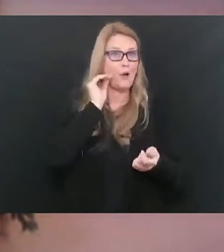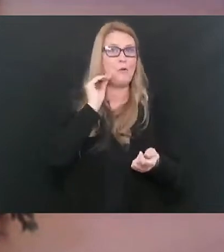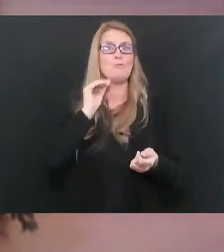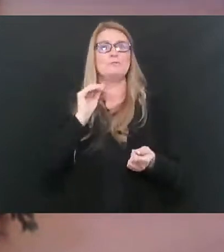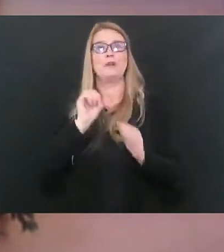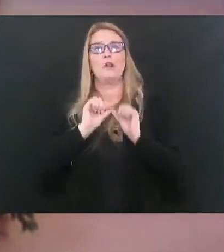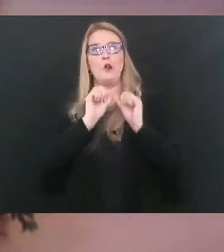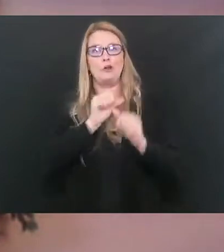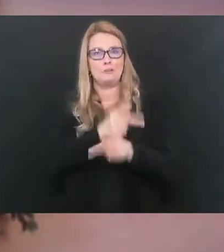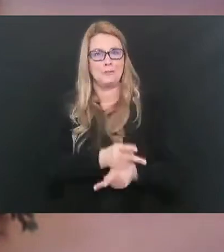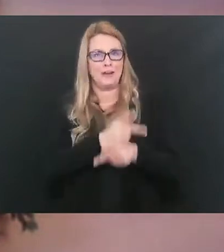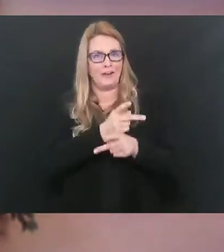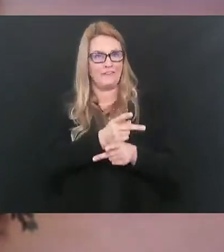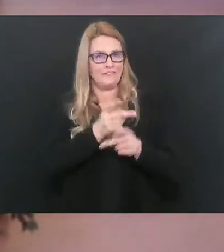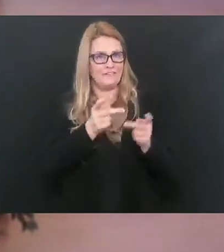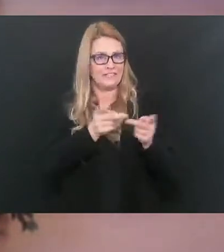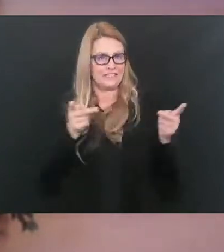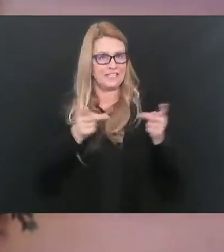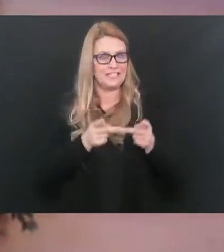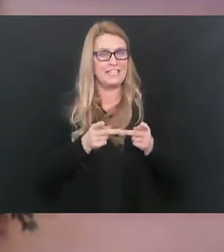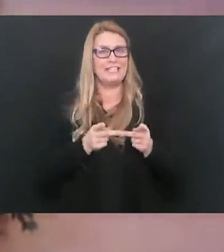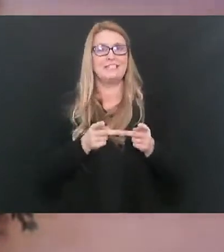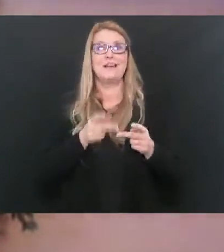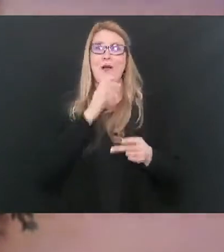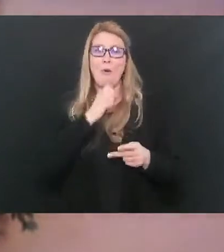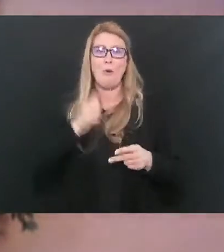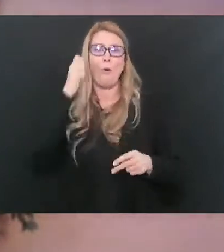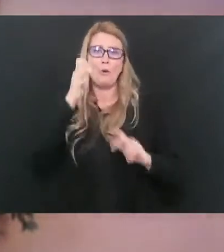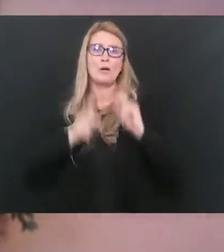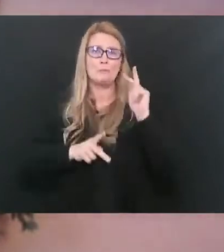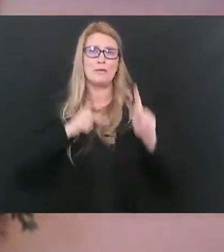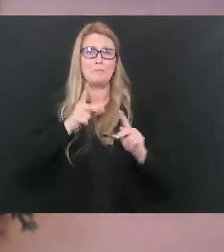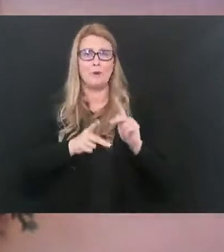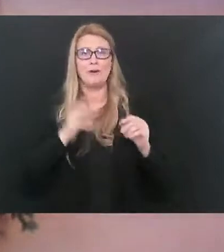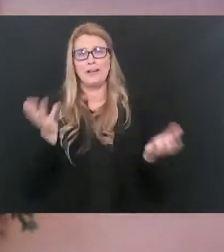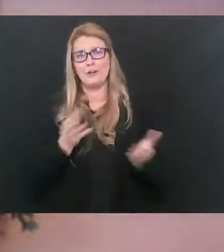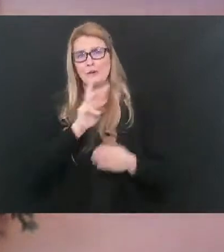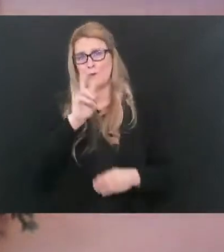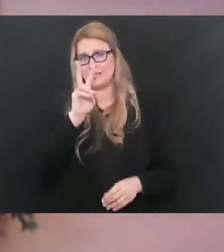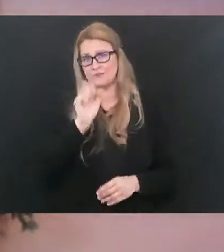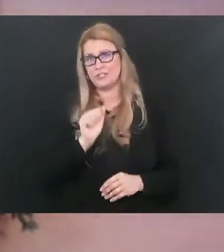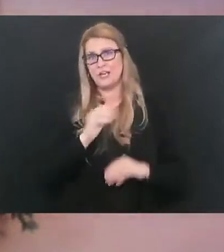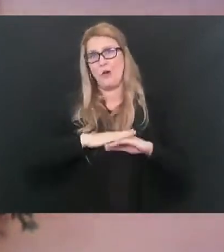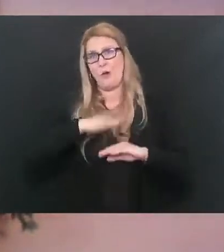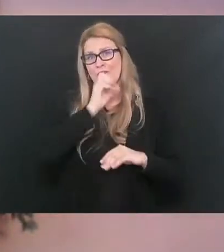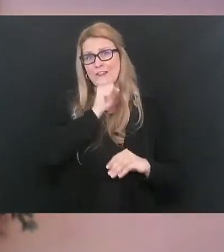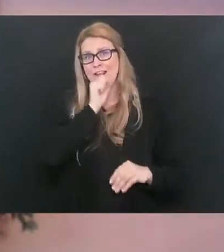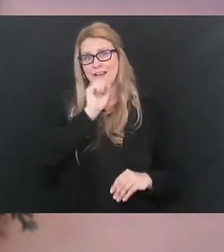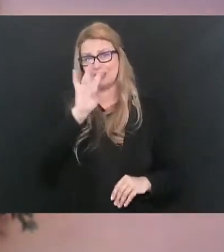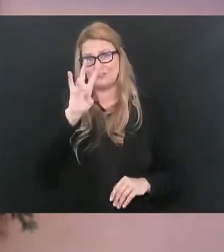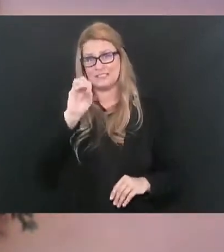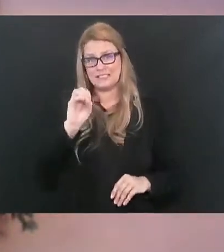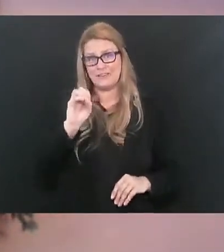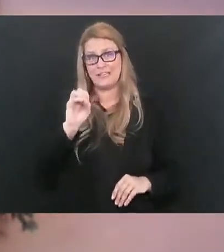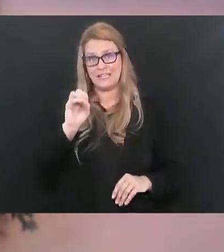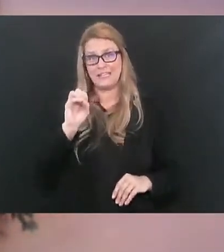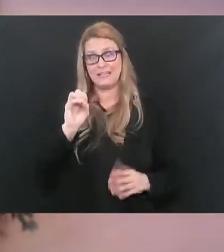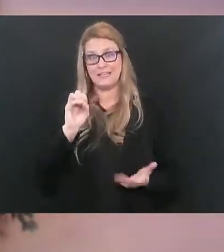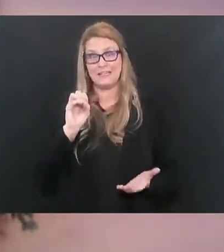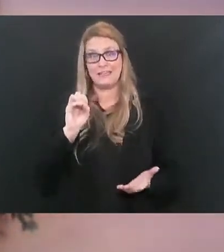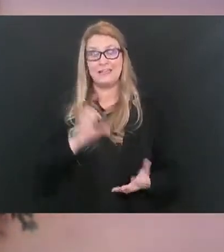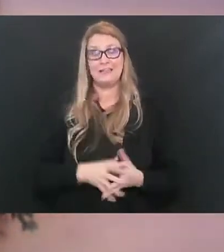older. Certainly, you know, the majority of people that have died in West Virginia have been over 70 years old. But if we look